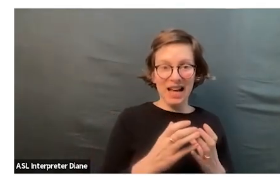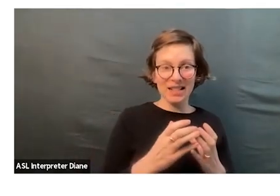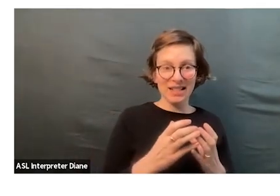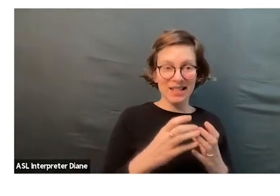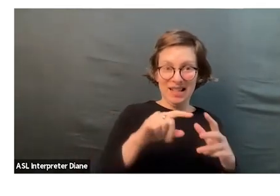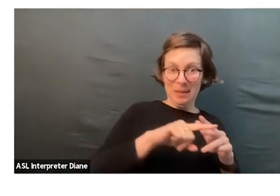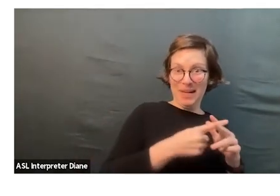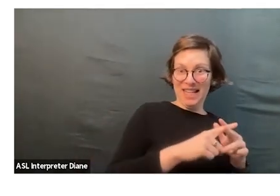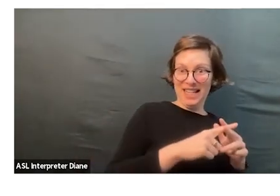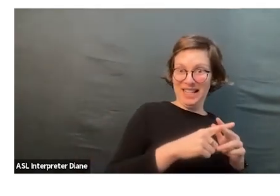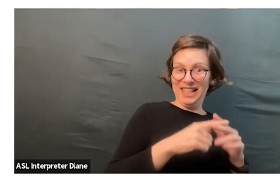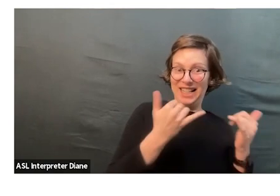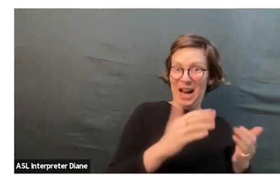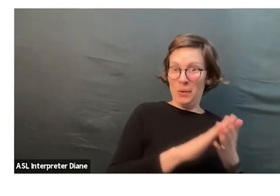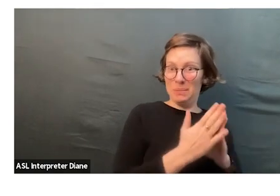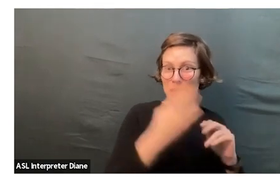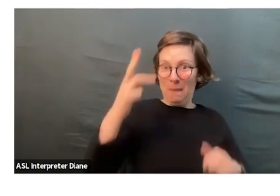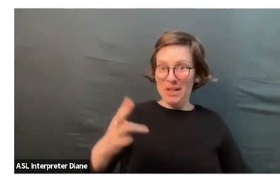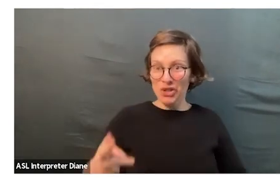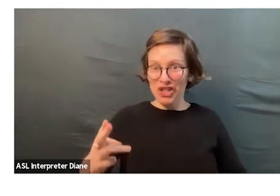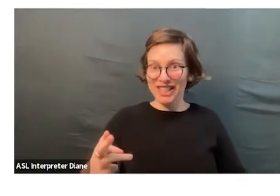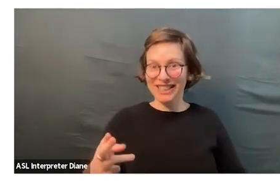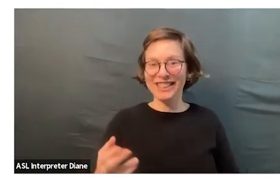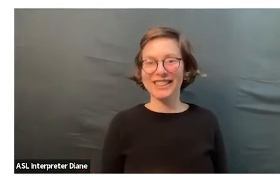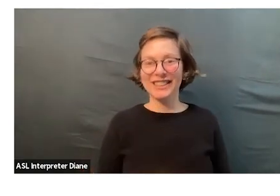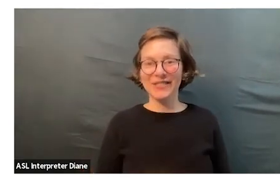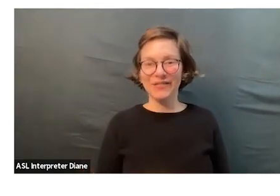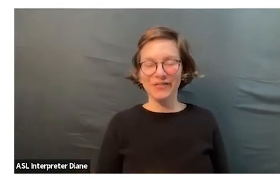same continuum, and we are only talking about